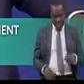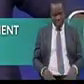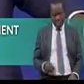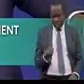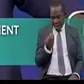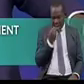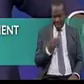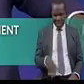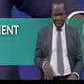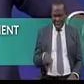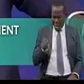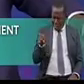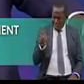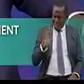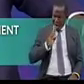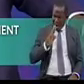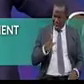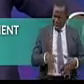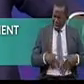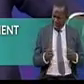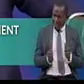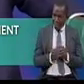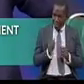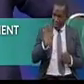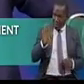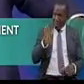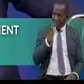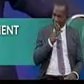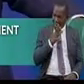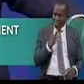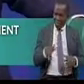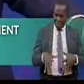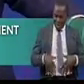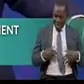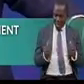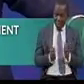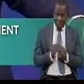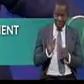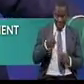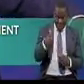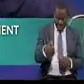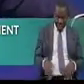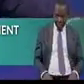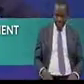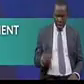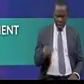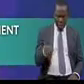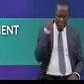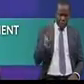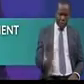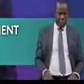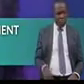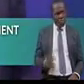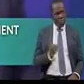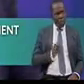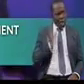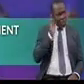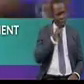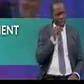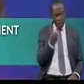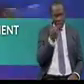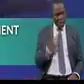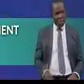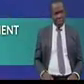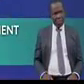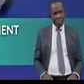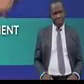you're angry at yourself, and you say, I will not eat your food. And then you take that place of food, and